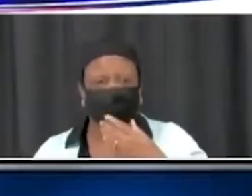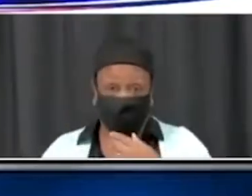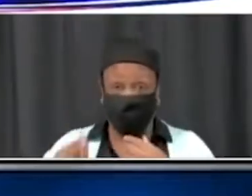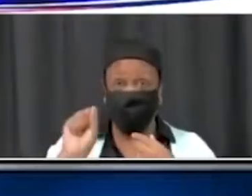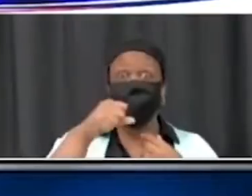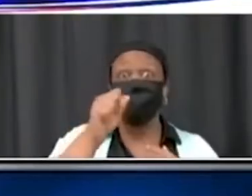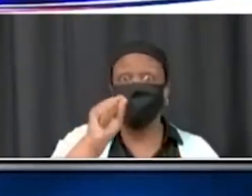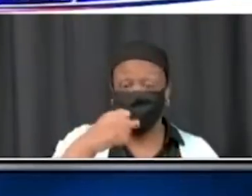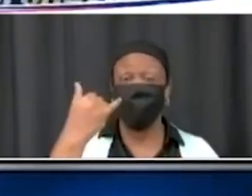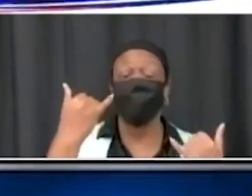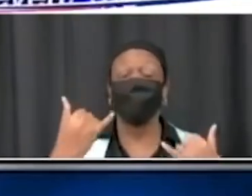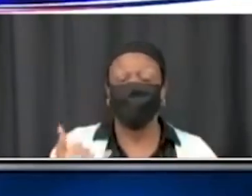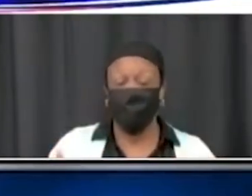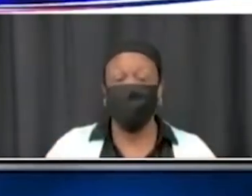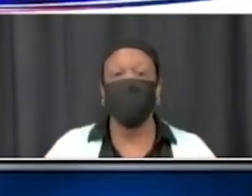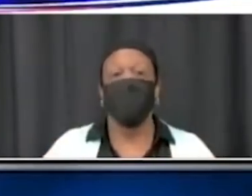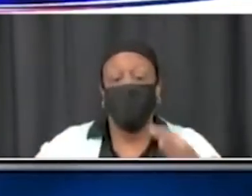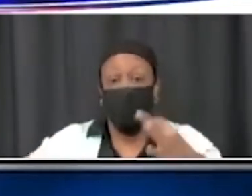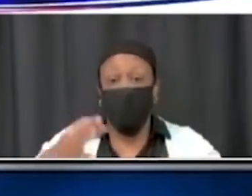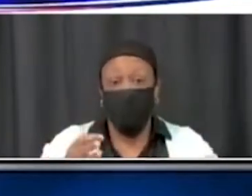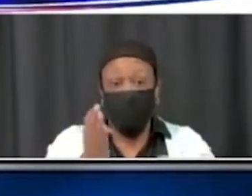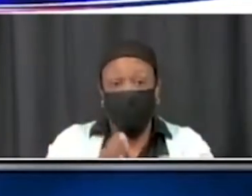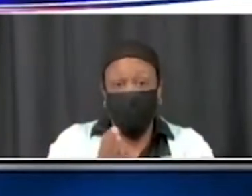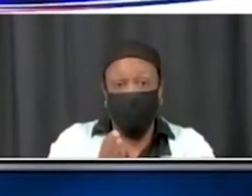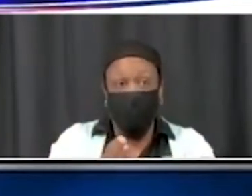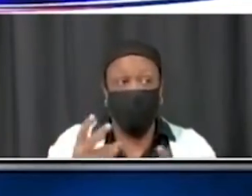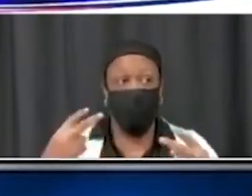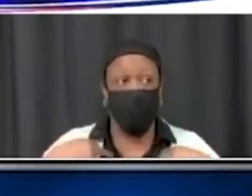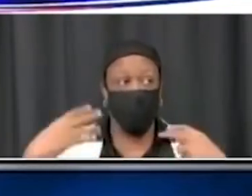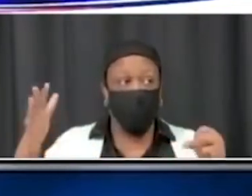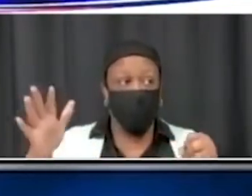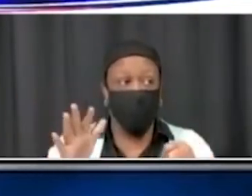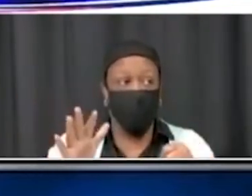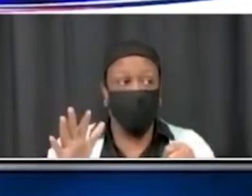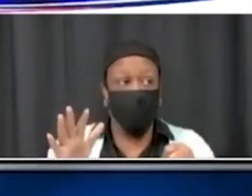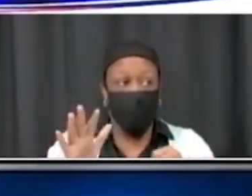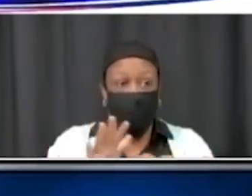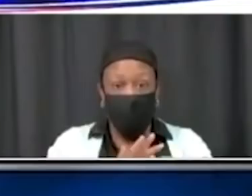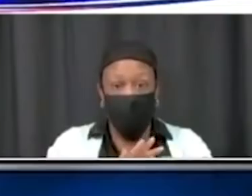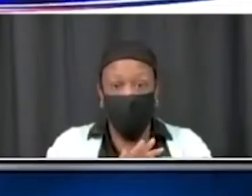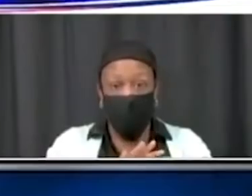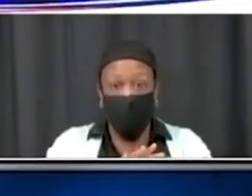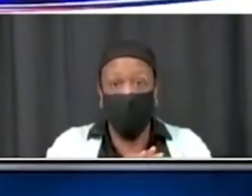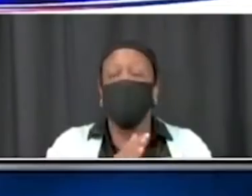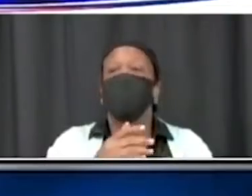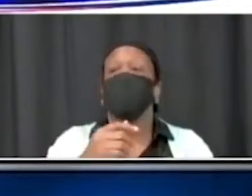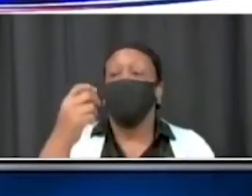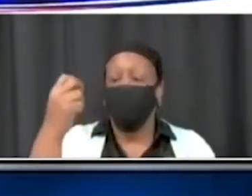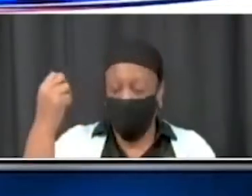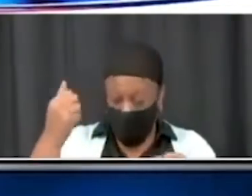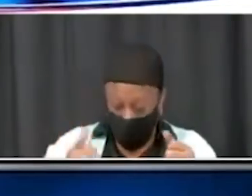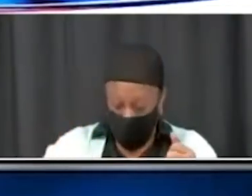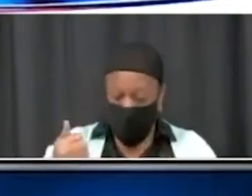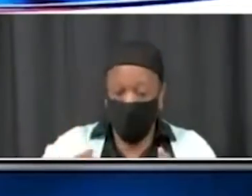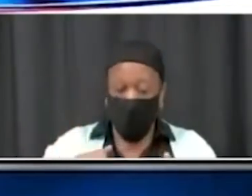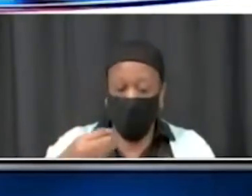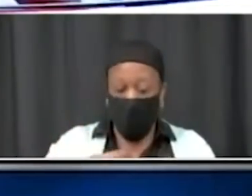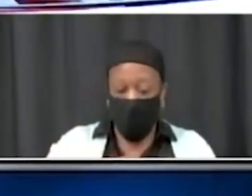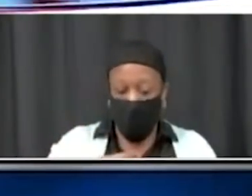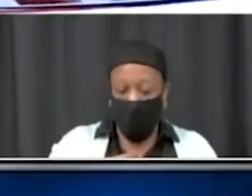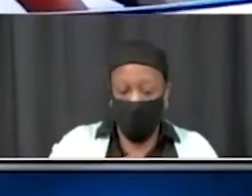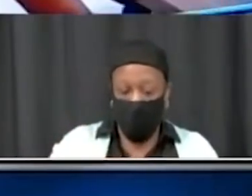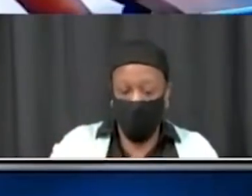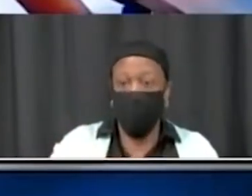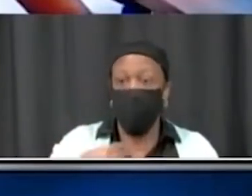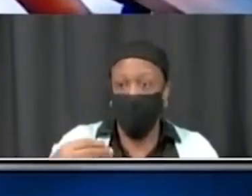50% passenger capacity, the driver would be liable to be ticketed. If the passengers are not wearing masks on the